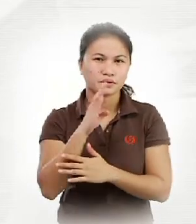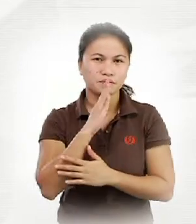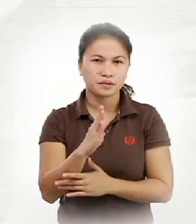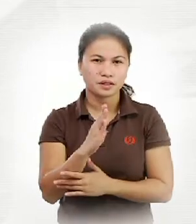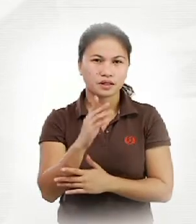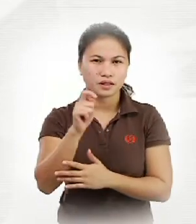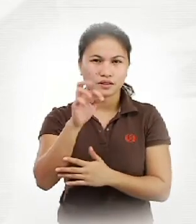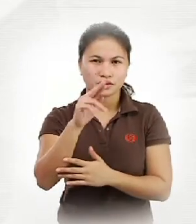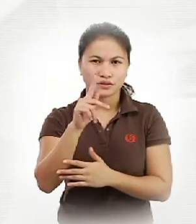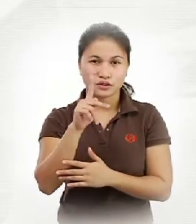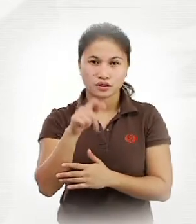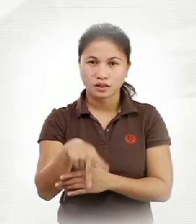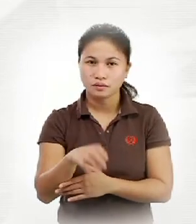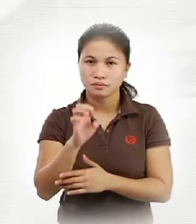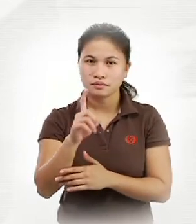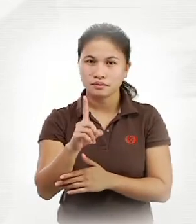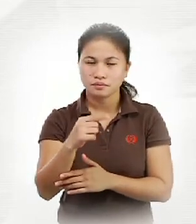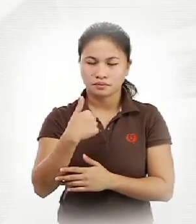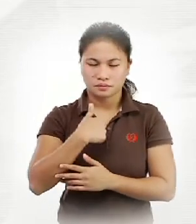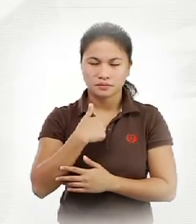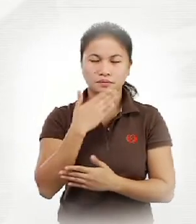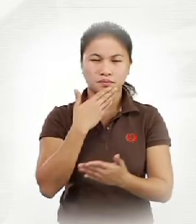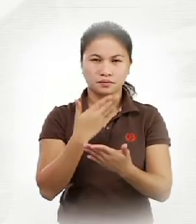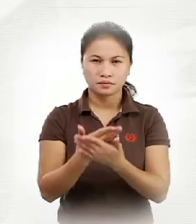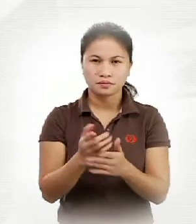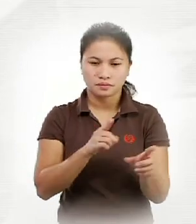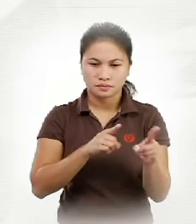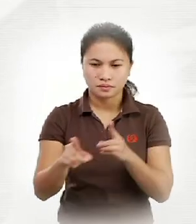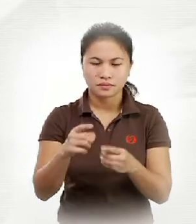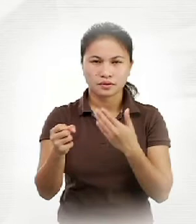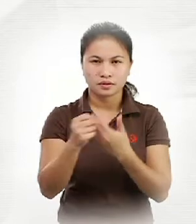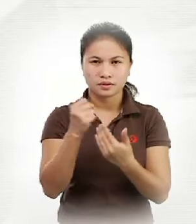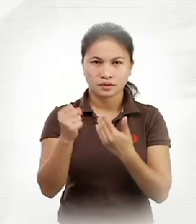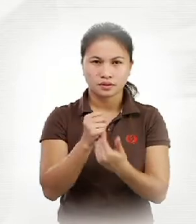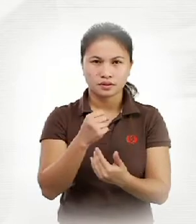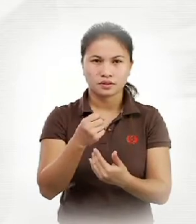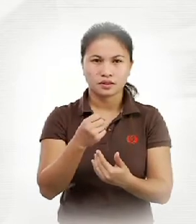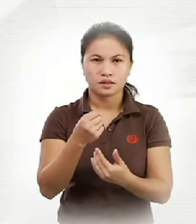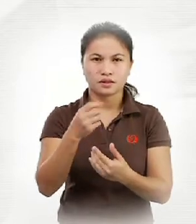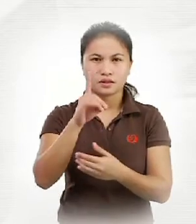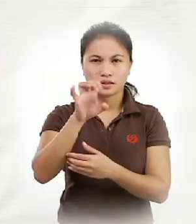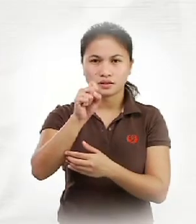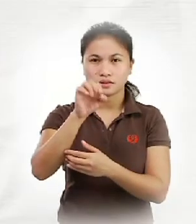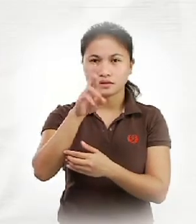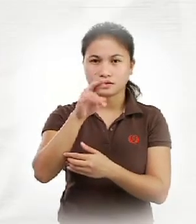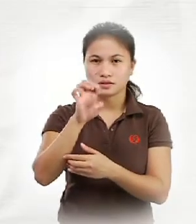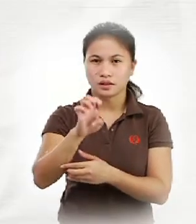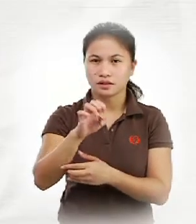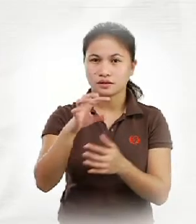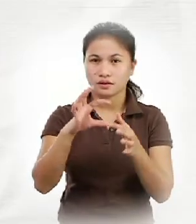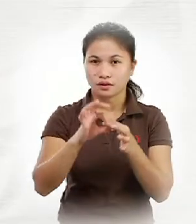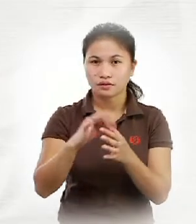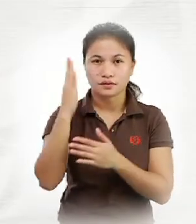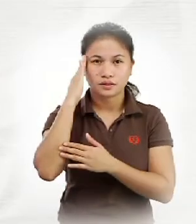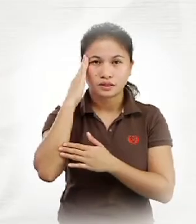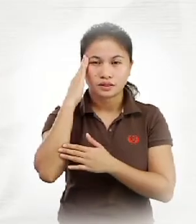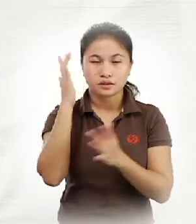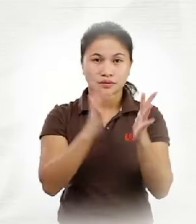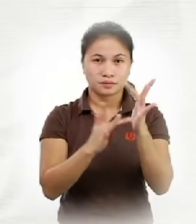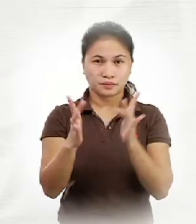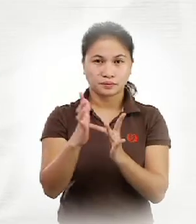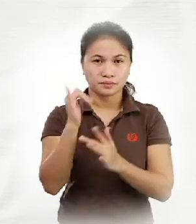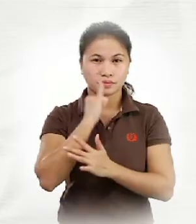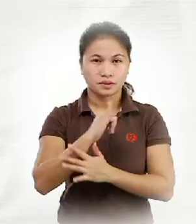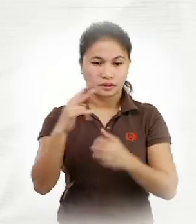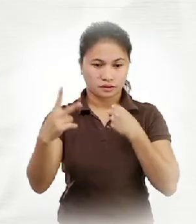works simply for the desire for recognition and repayment. Jesus is saving us